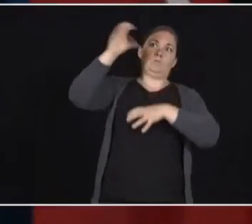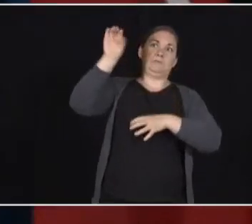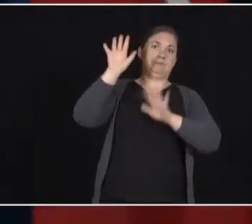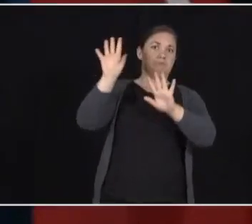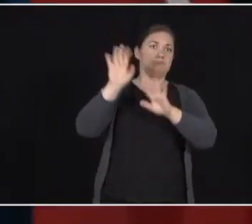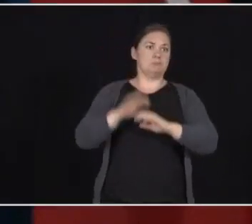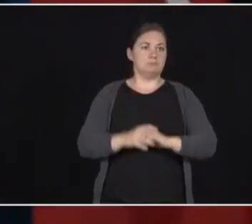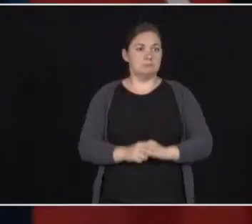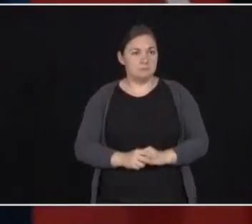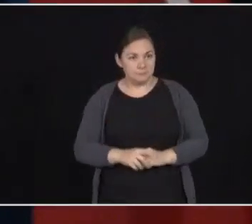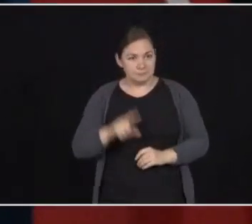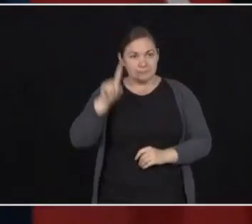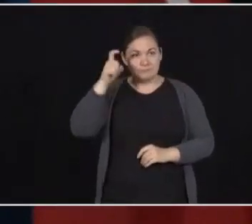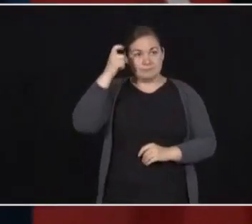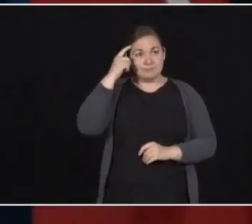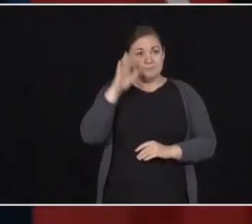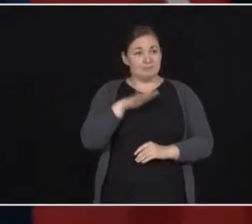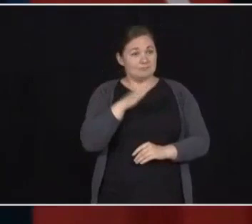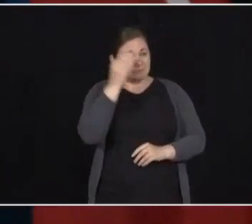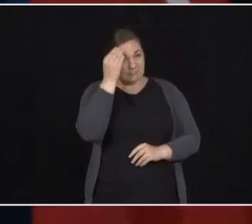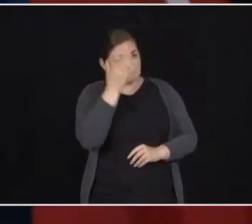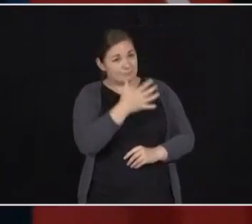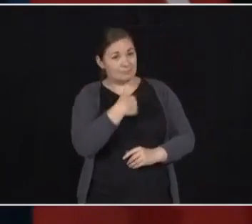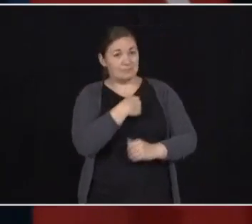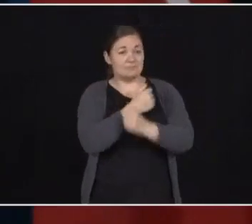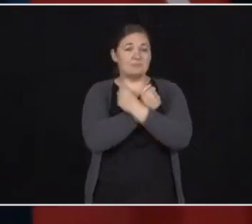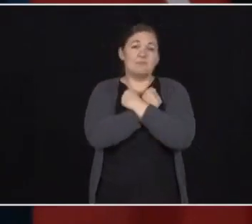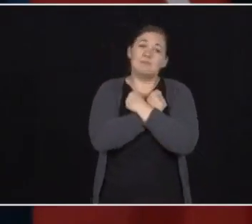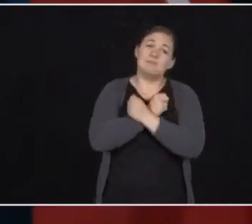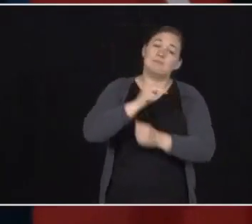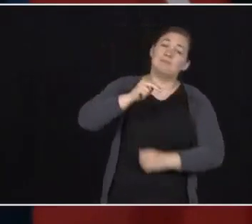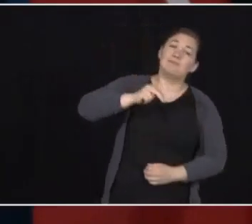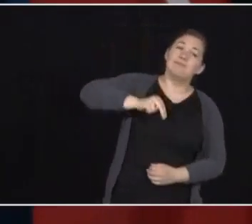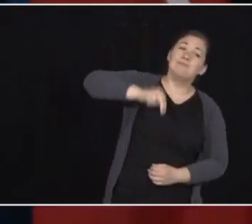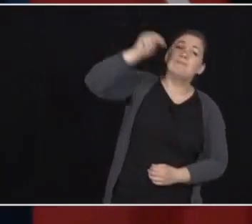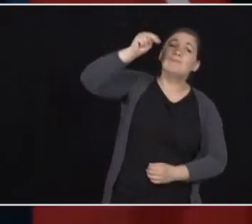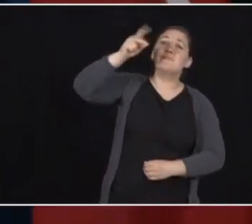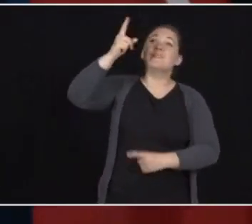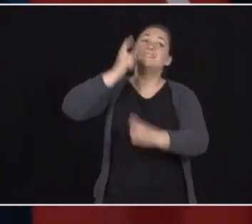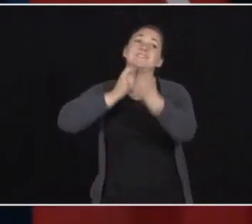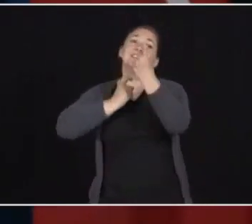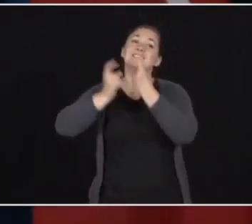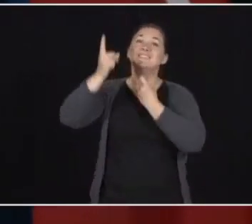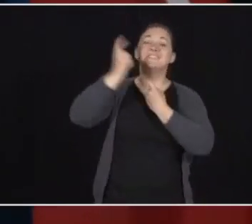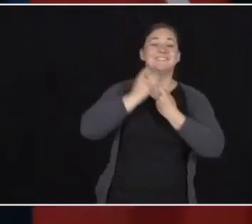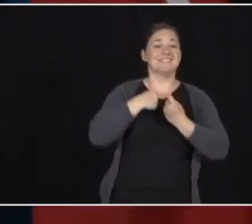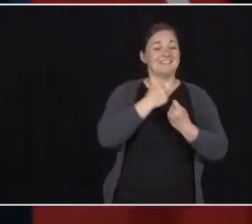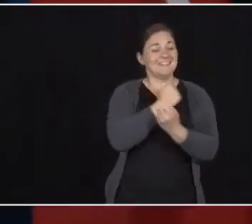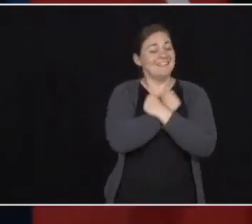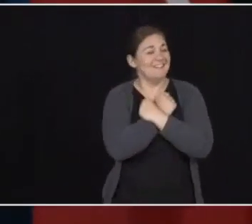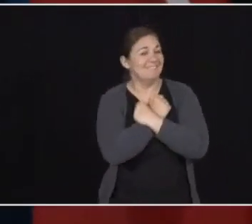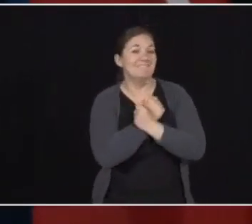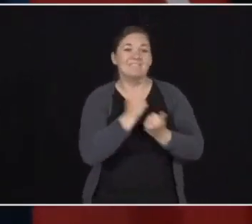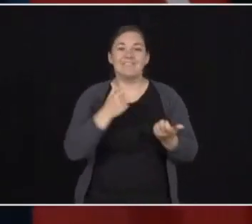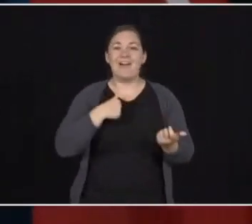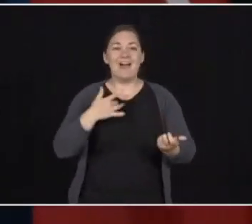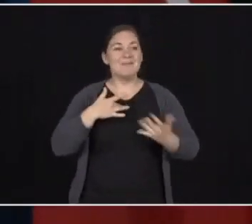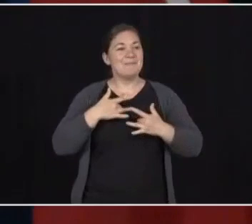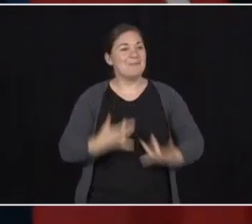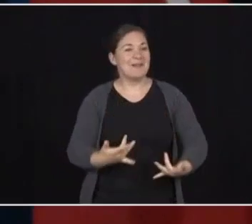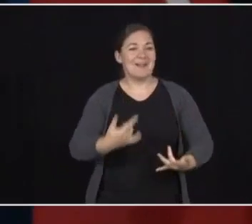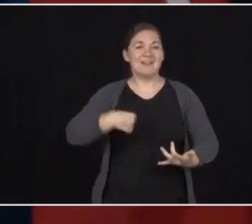you, I love when I get questions from the north and rural communities, because a lot of times, you know, we don't get to address